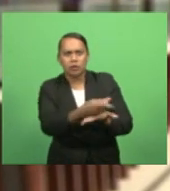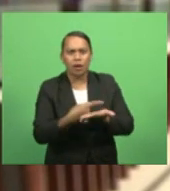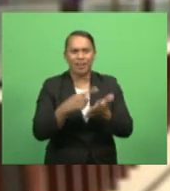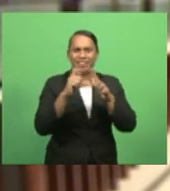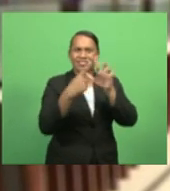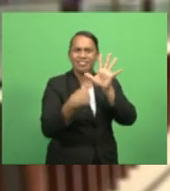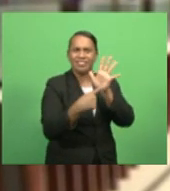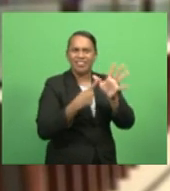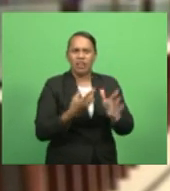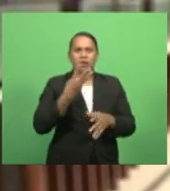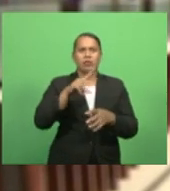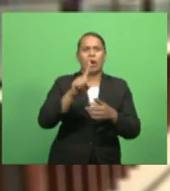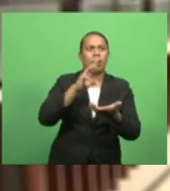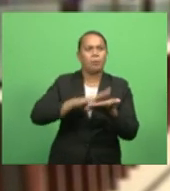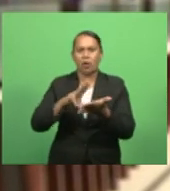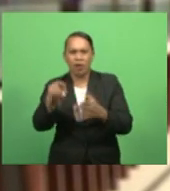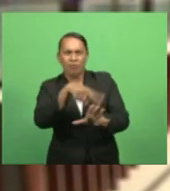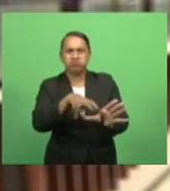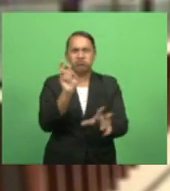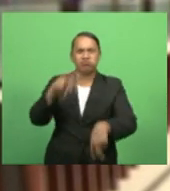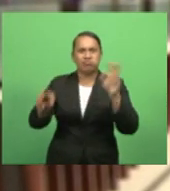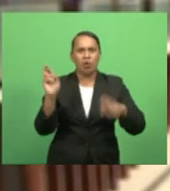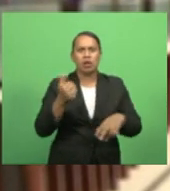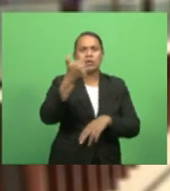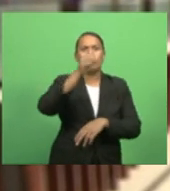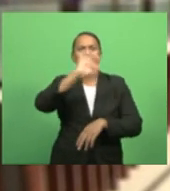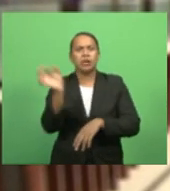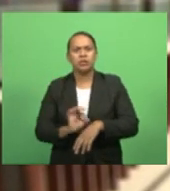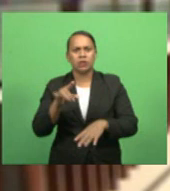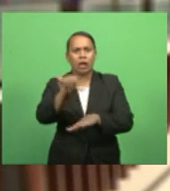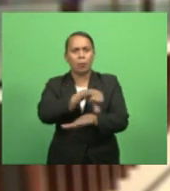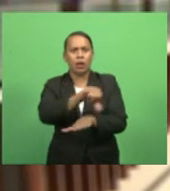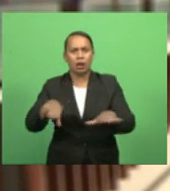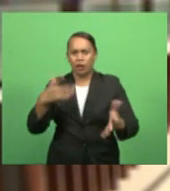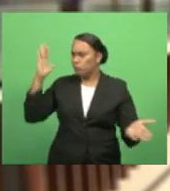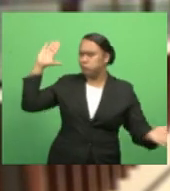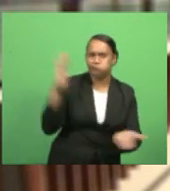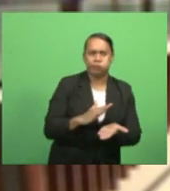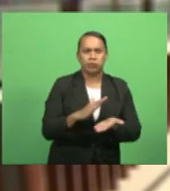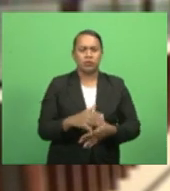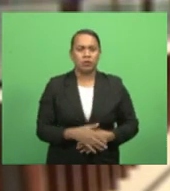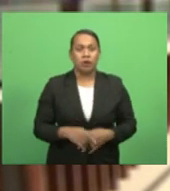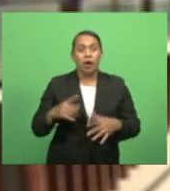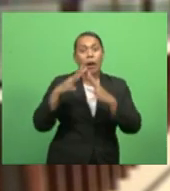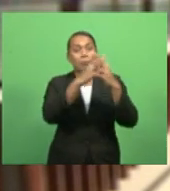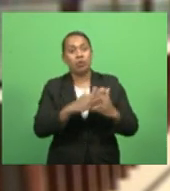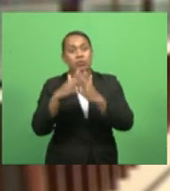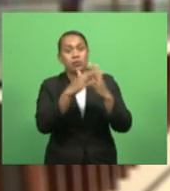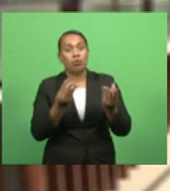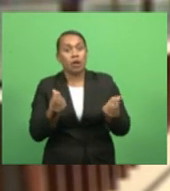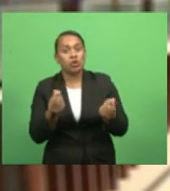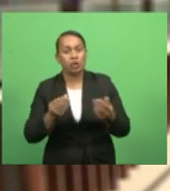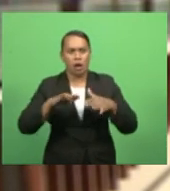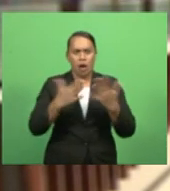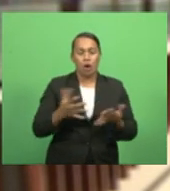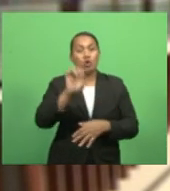the unemployment rate surged to 16% in April. The pound sterling strengthened against the US dollar today after the Bank of England voted